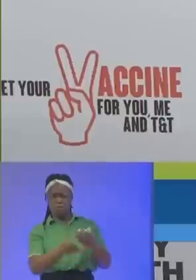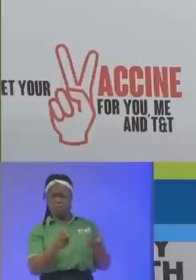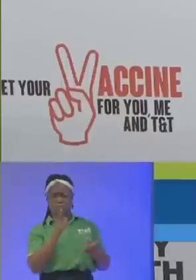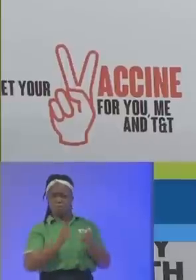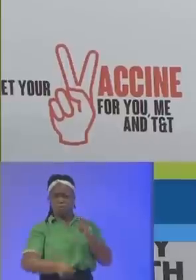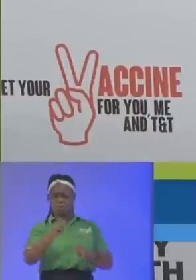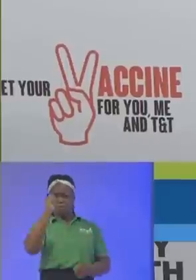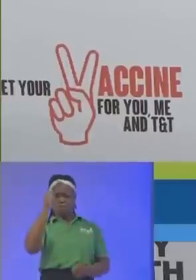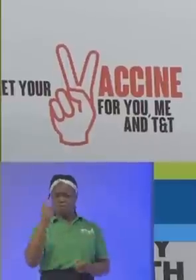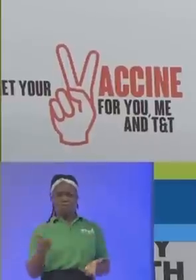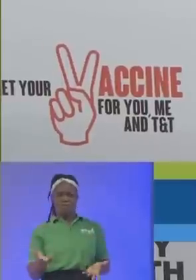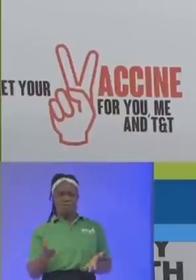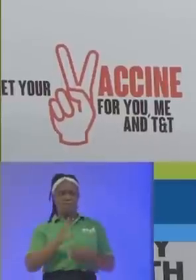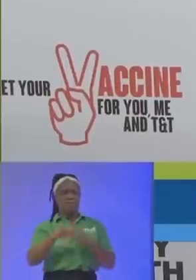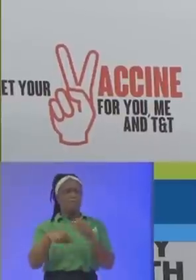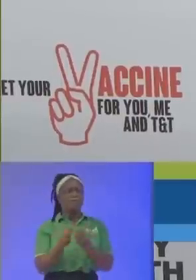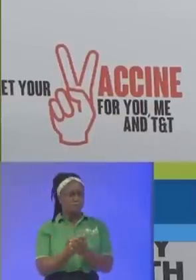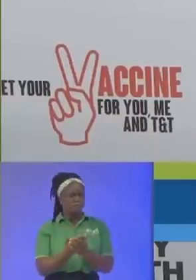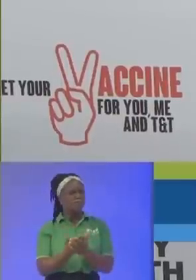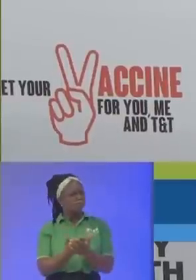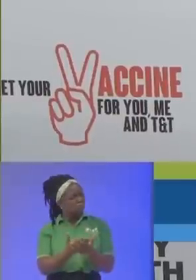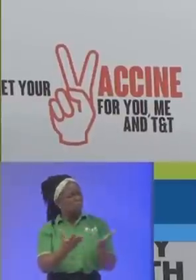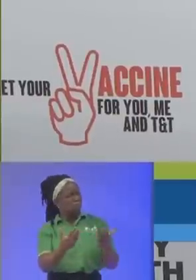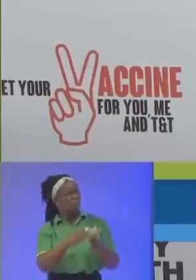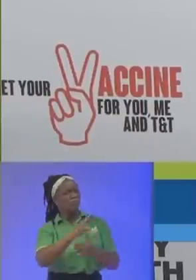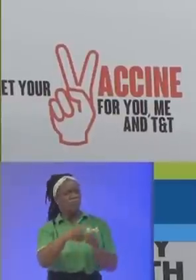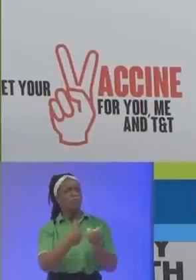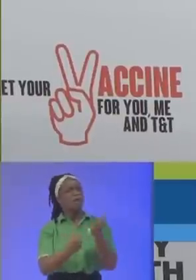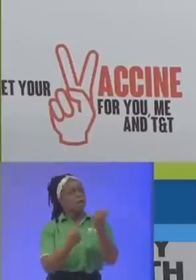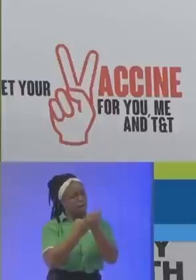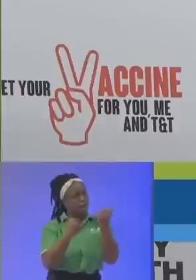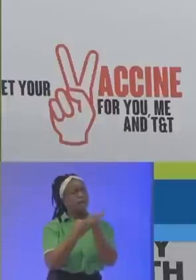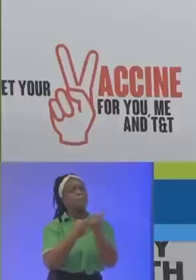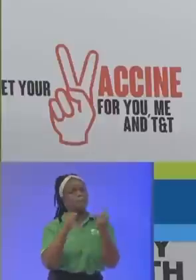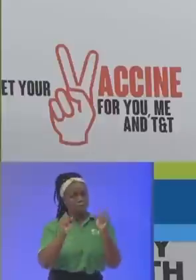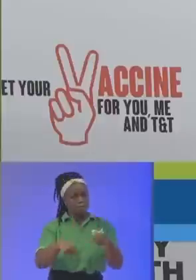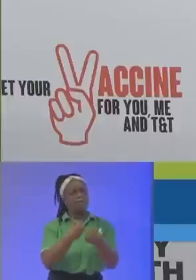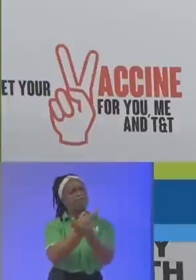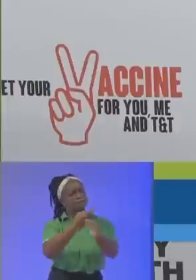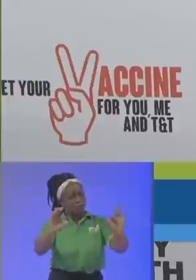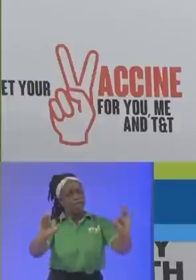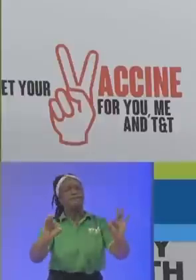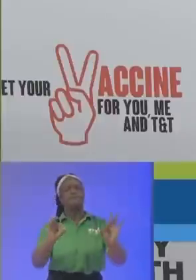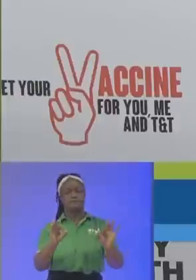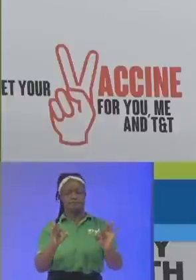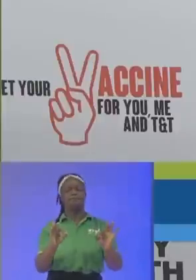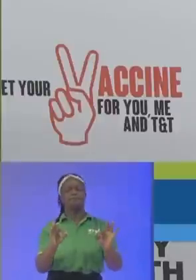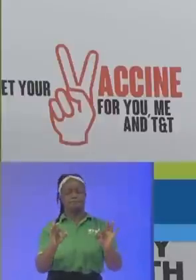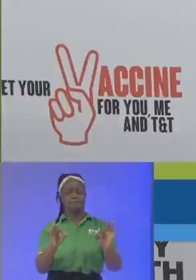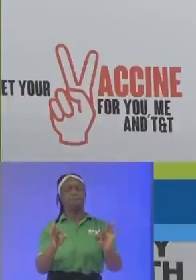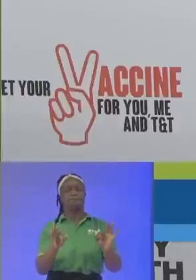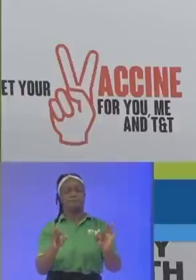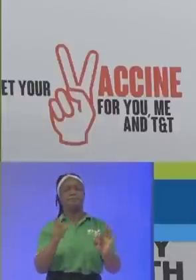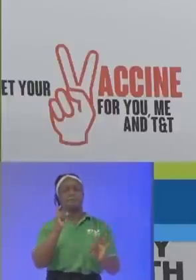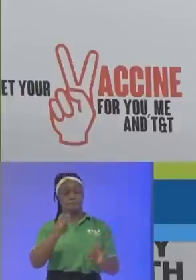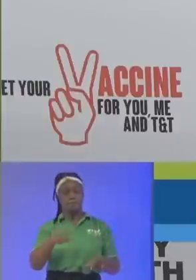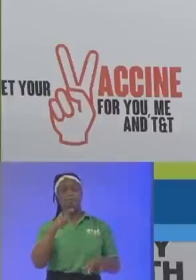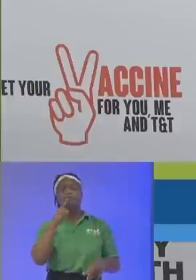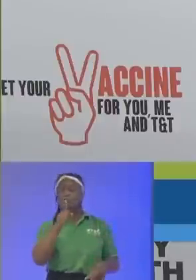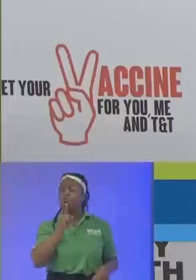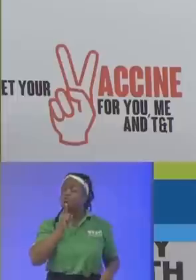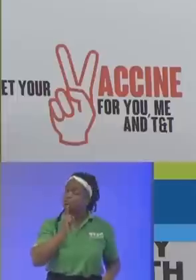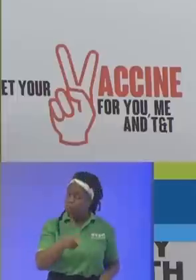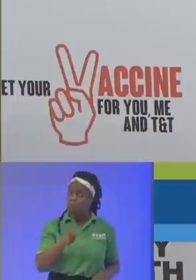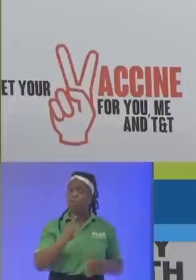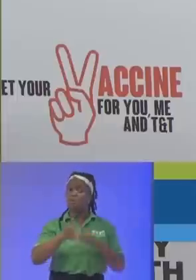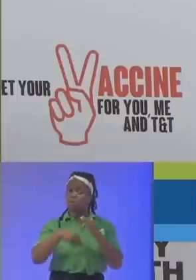to be offered free of charge to migrants. I can confirm that out of the county medical officers of